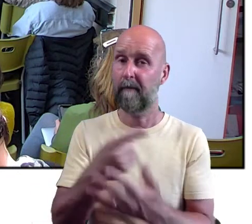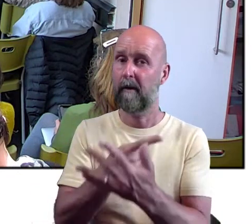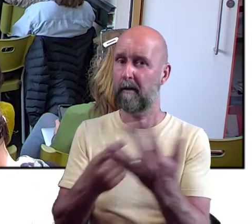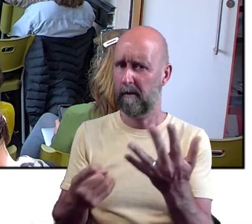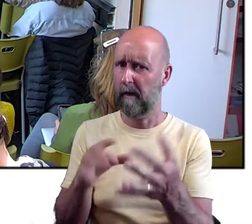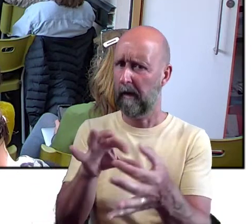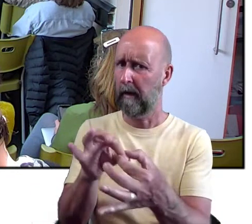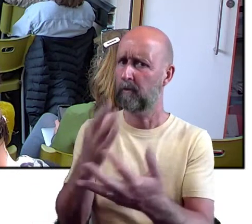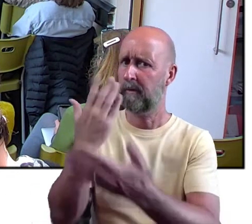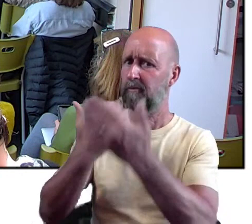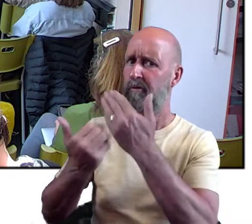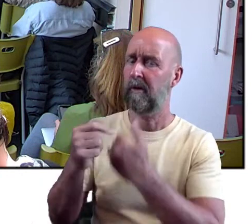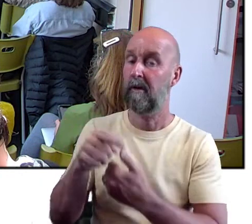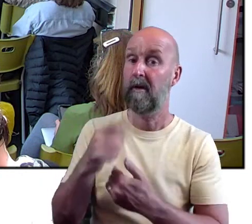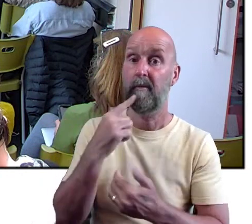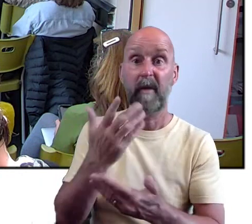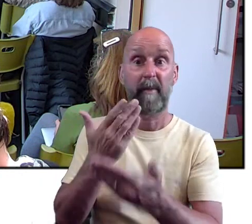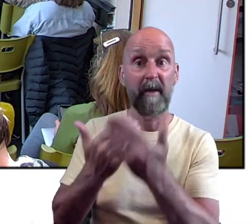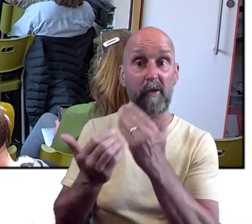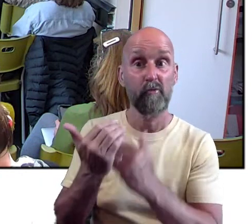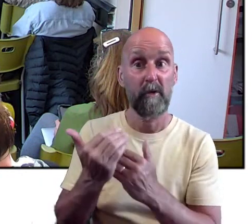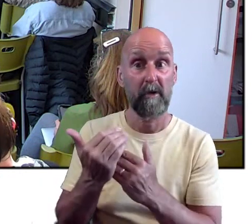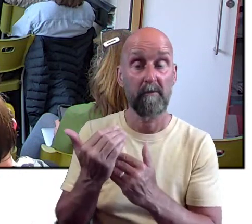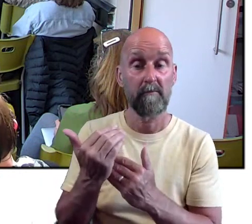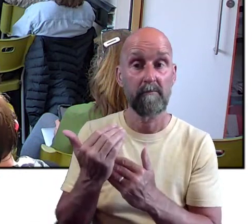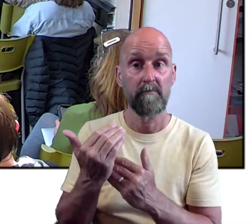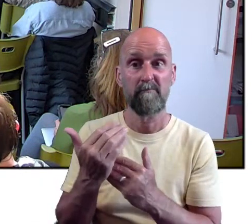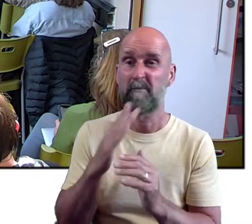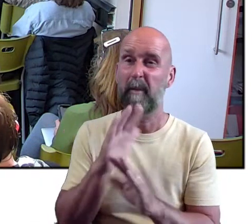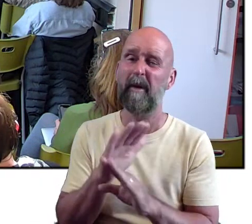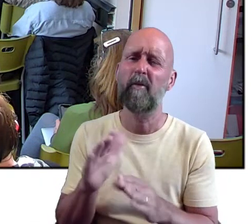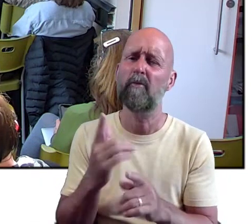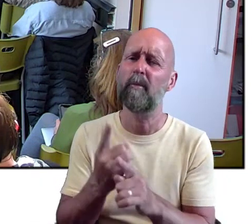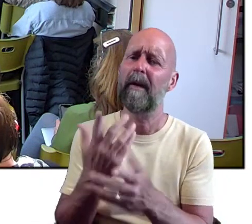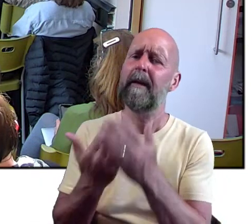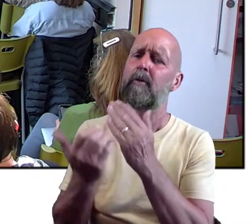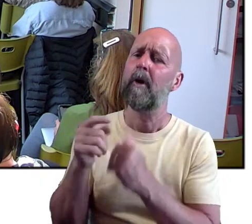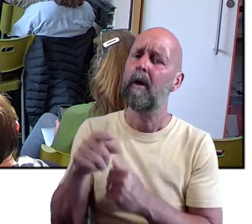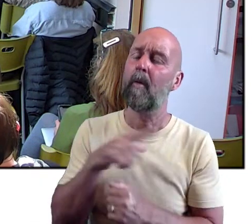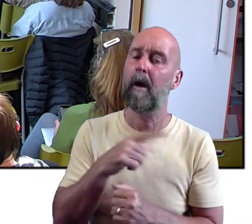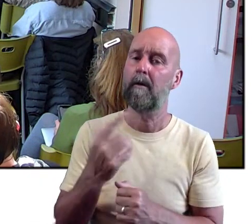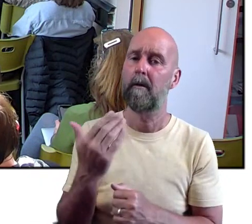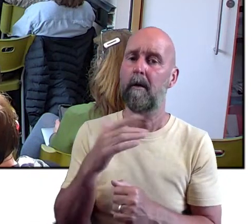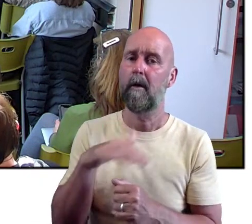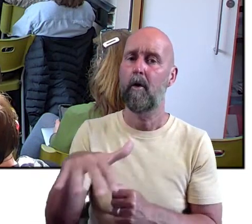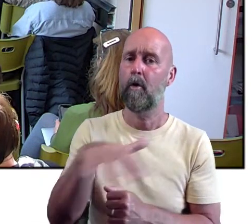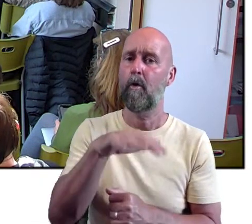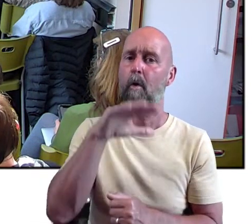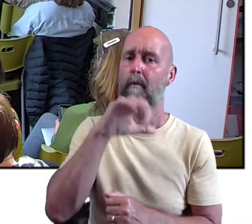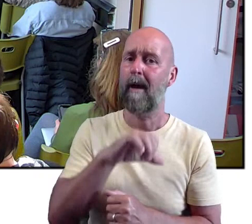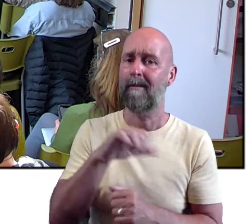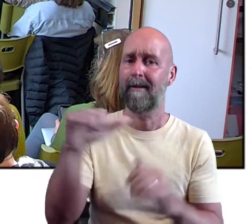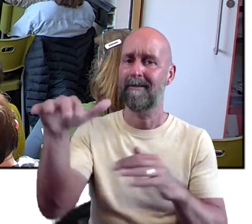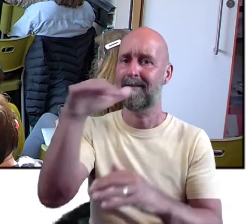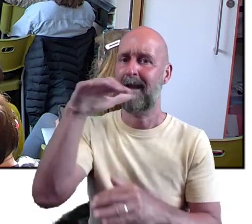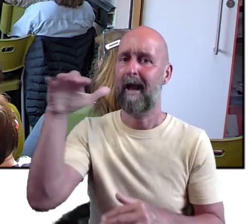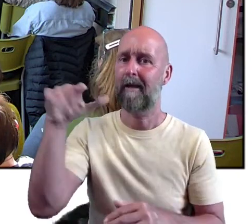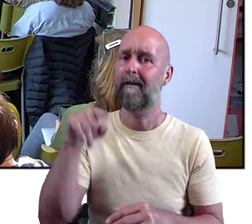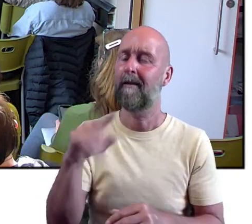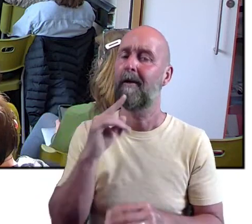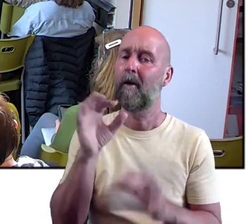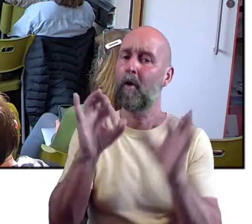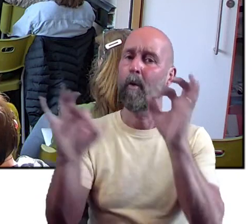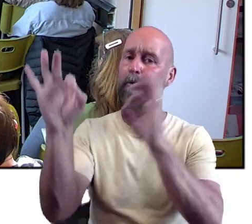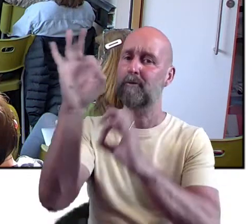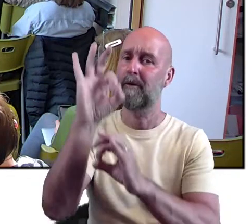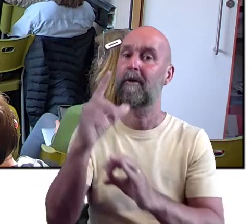even if that history is like, or not even a history, and it kind of goes back to the No Man's Sky question. It's like, you can put a narrative around any sort